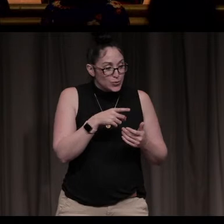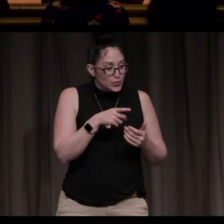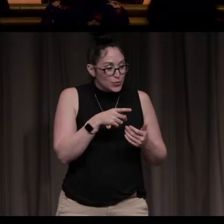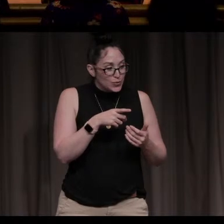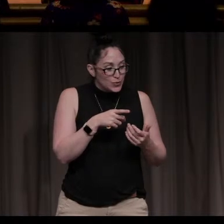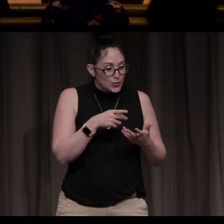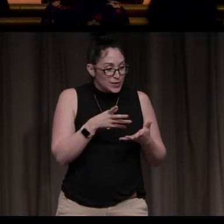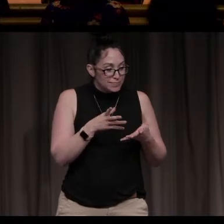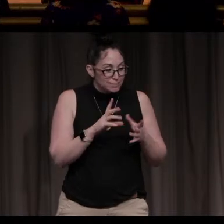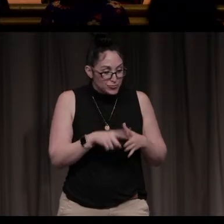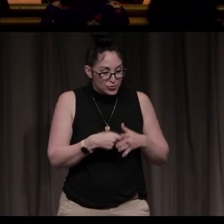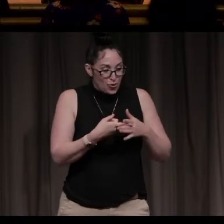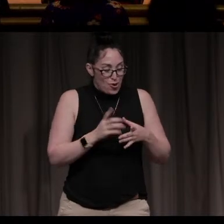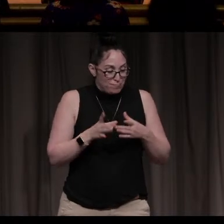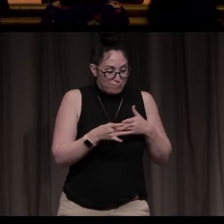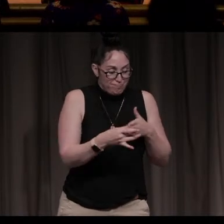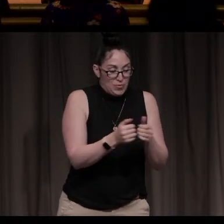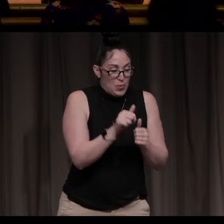collaboration?